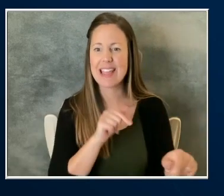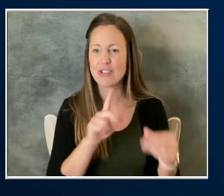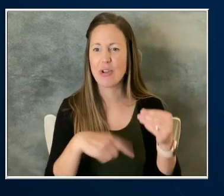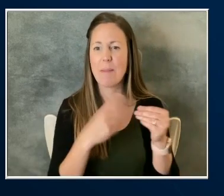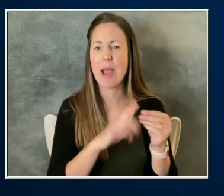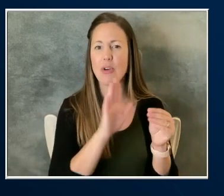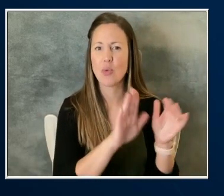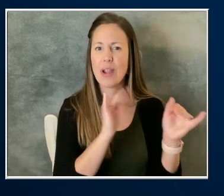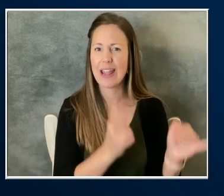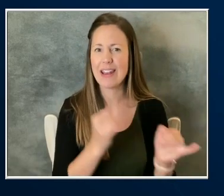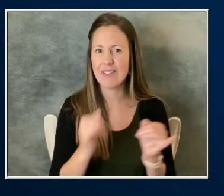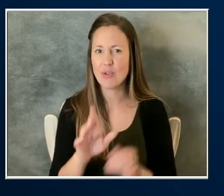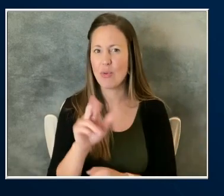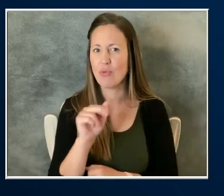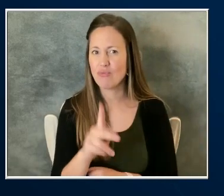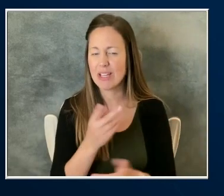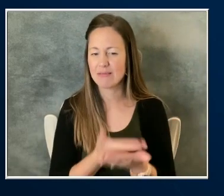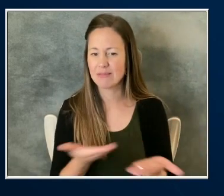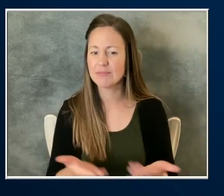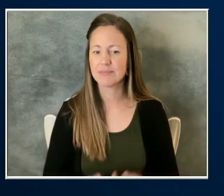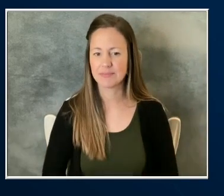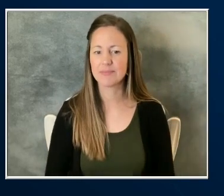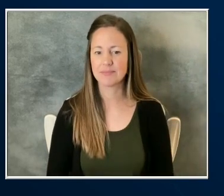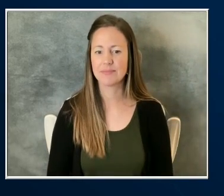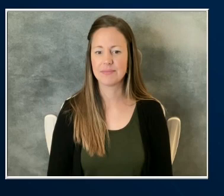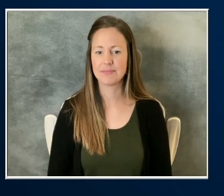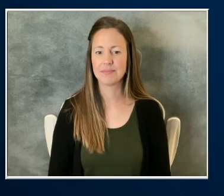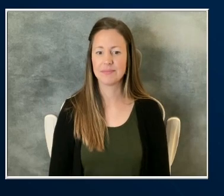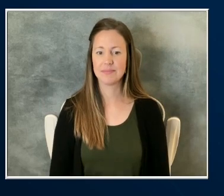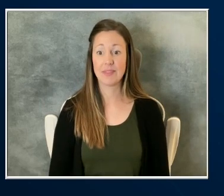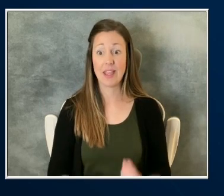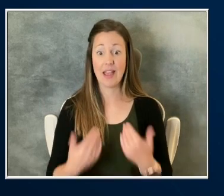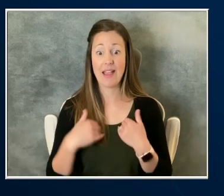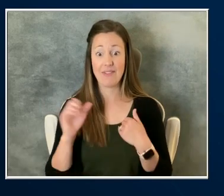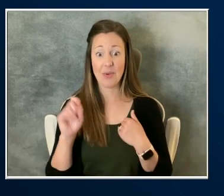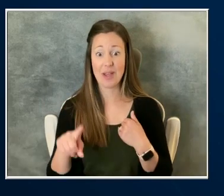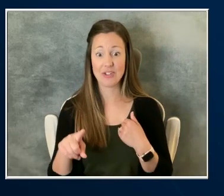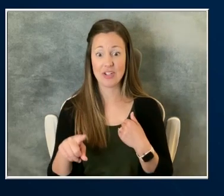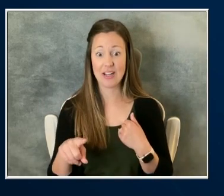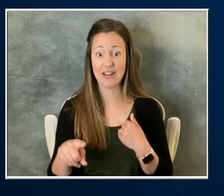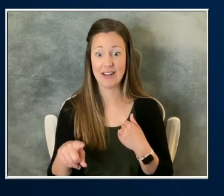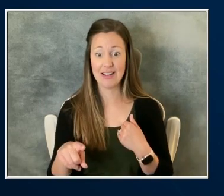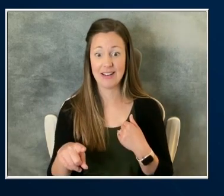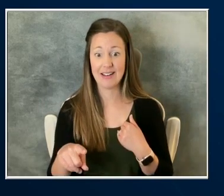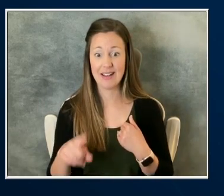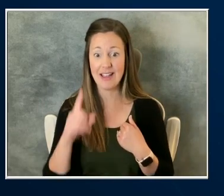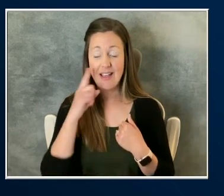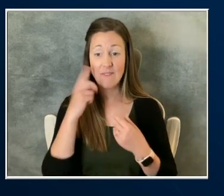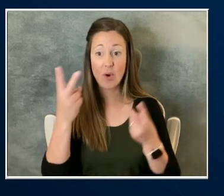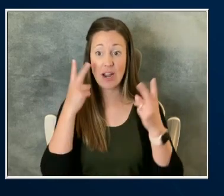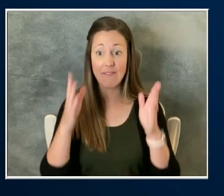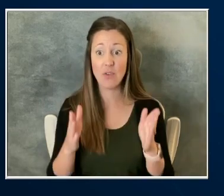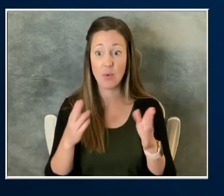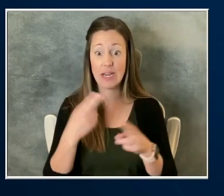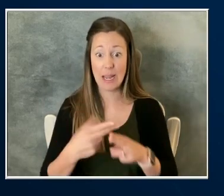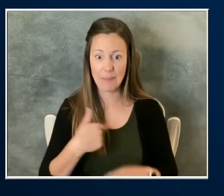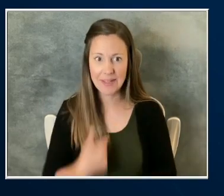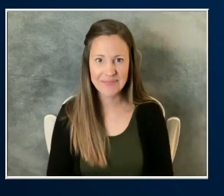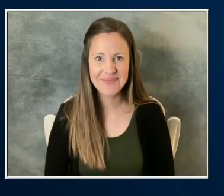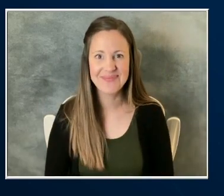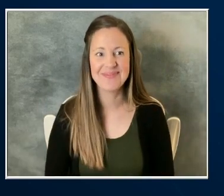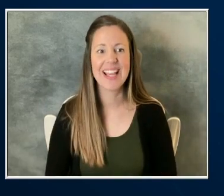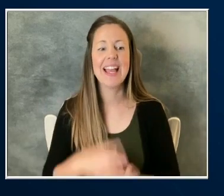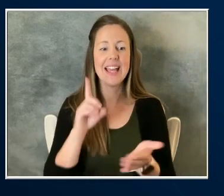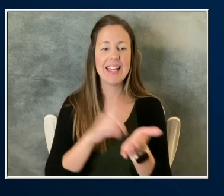like relative to shingles. I have a question. This is for me, a viewer named me. Dr. Hawkinson, you remember I